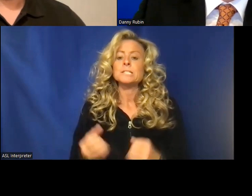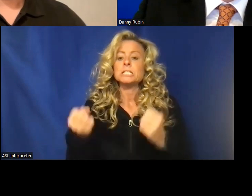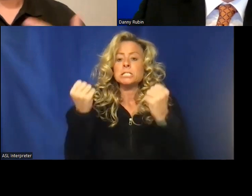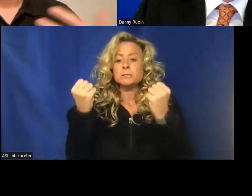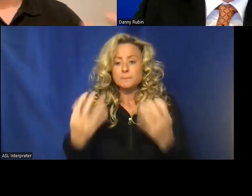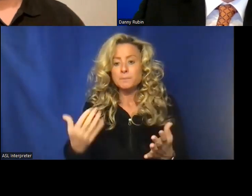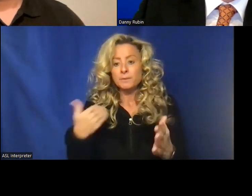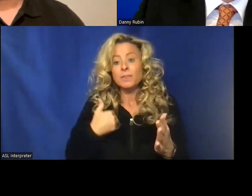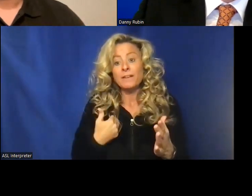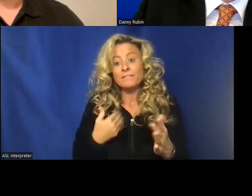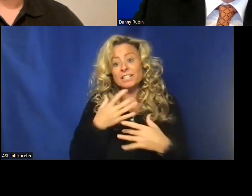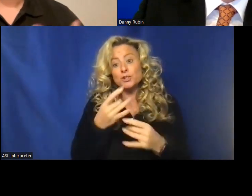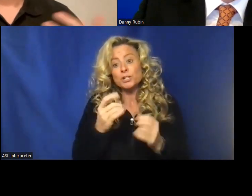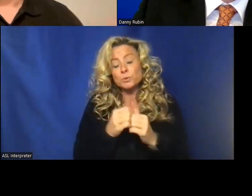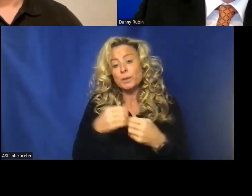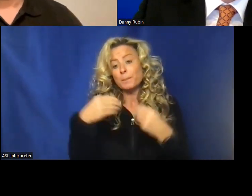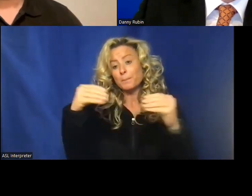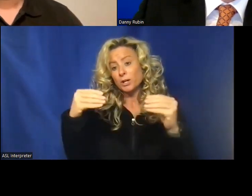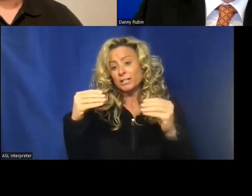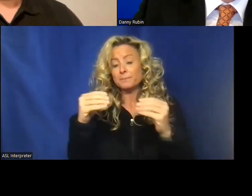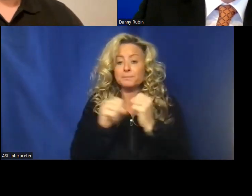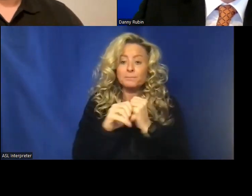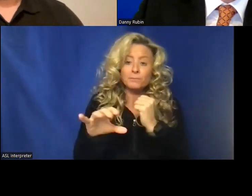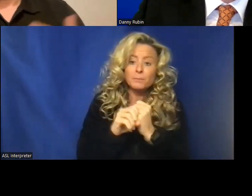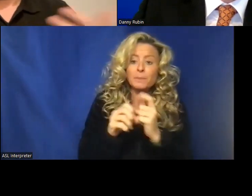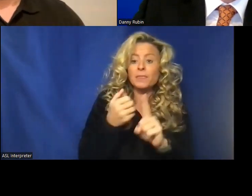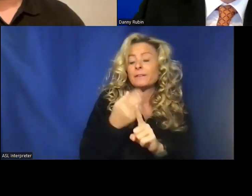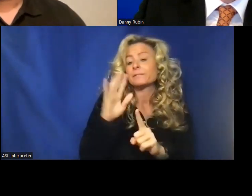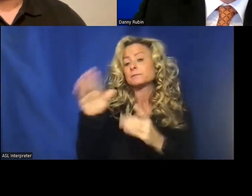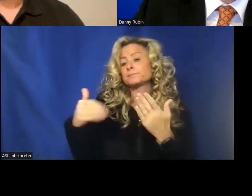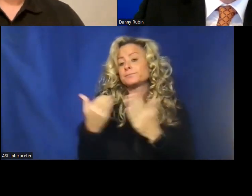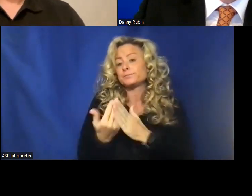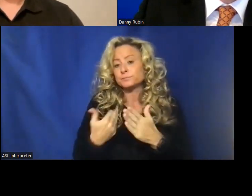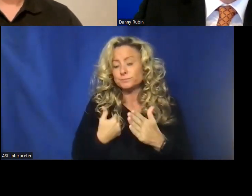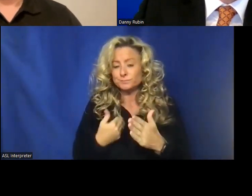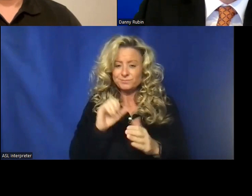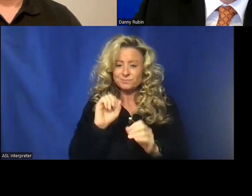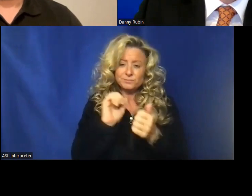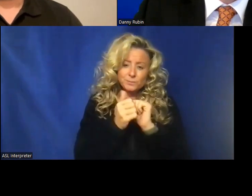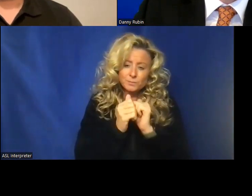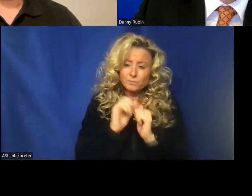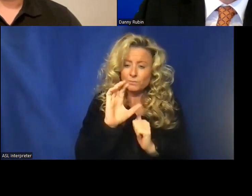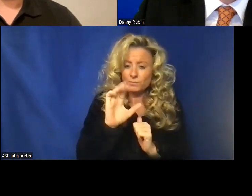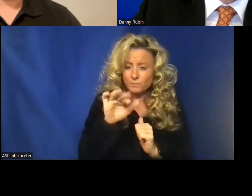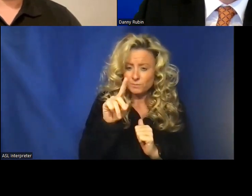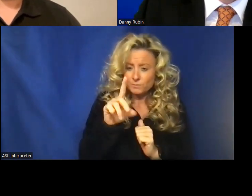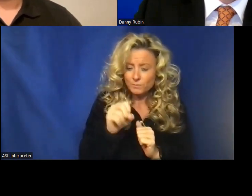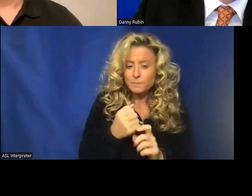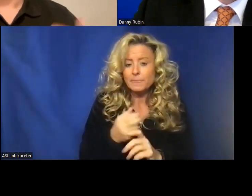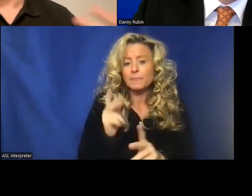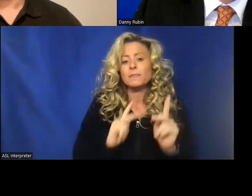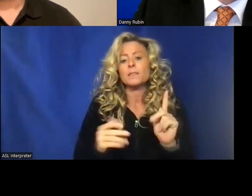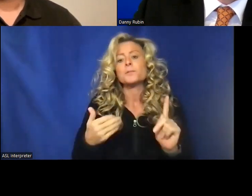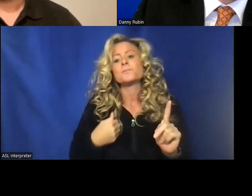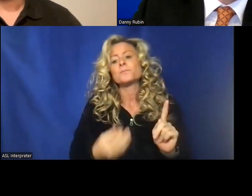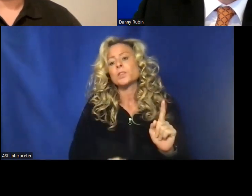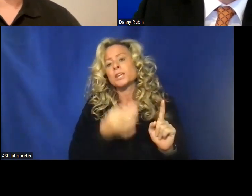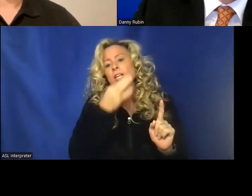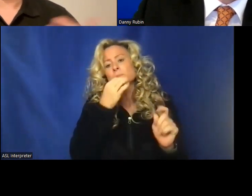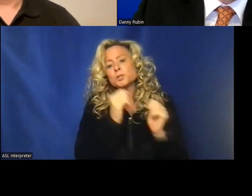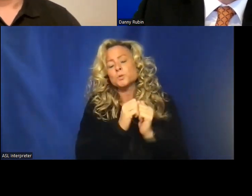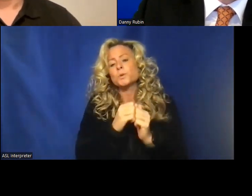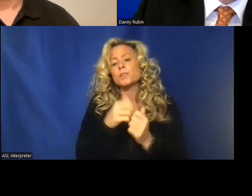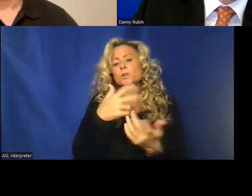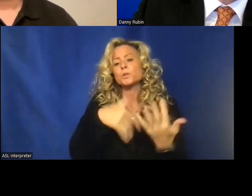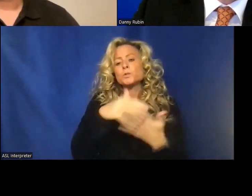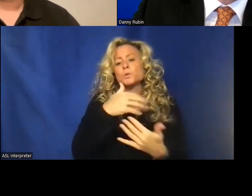in marketing, but they love sports or they love sports cards, we obviously have to market. So, we have folks who are experts in social media.